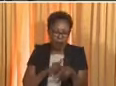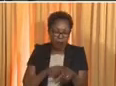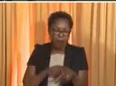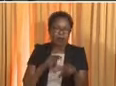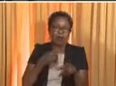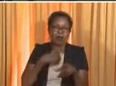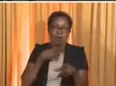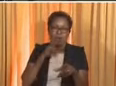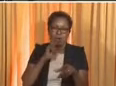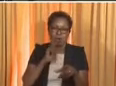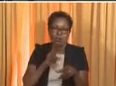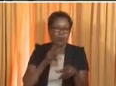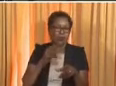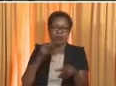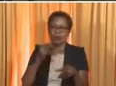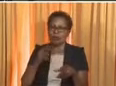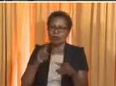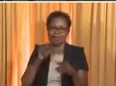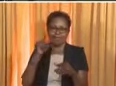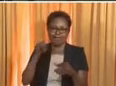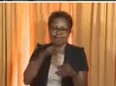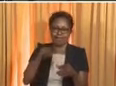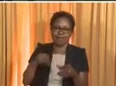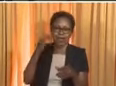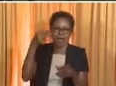fault the superior courts for making declarations of